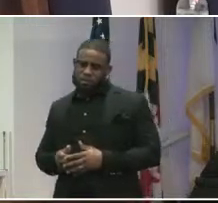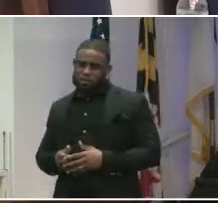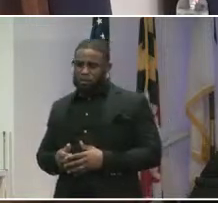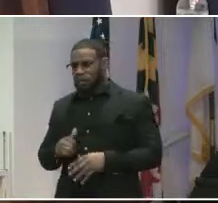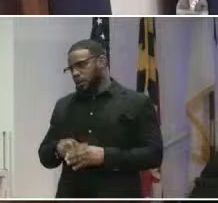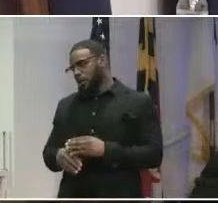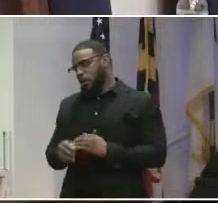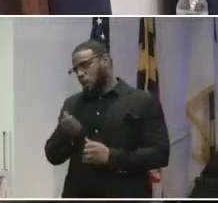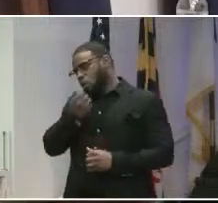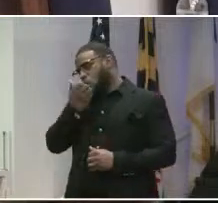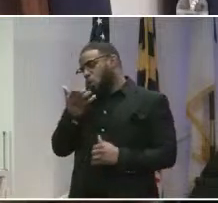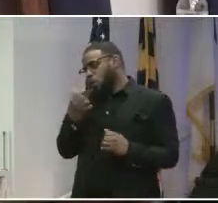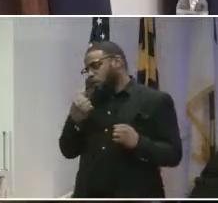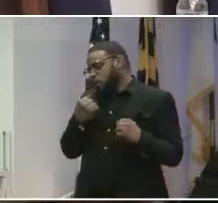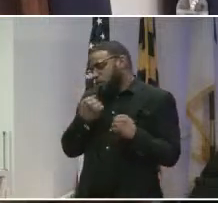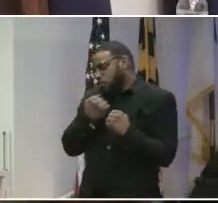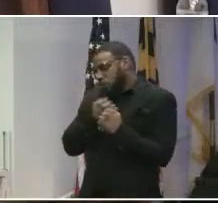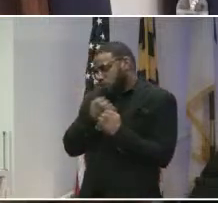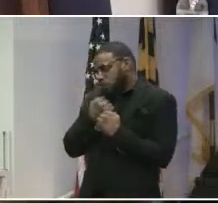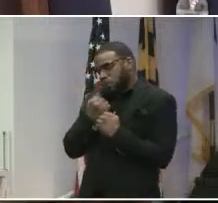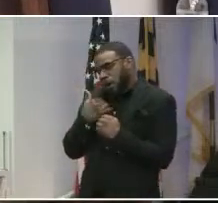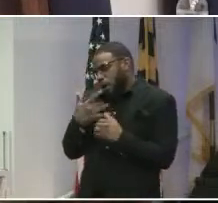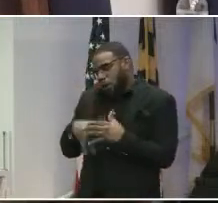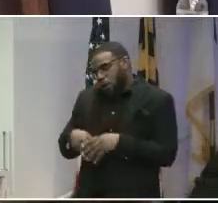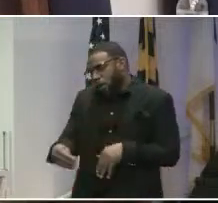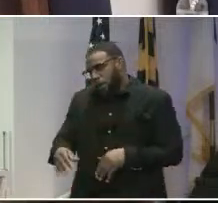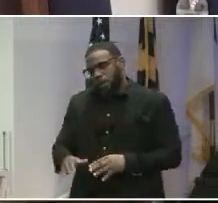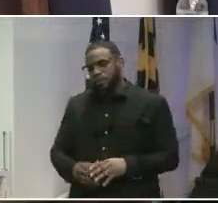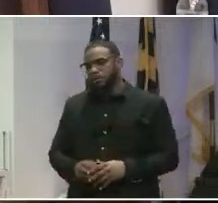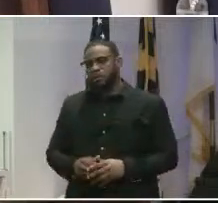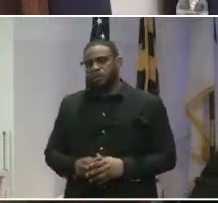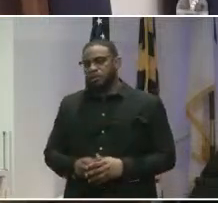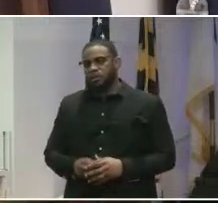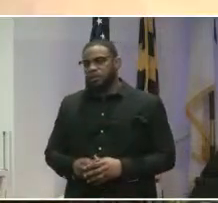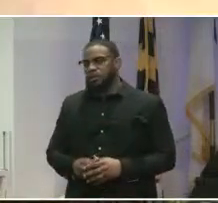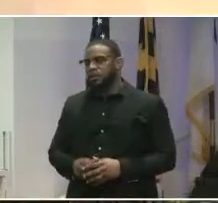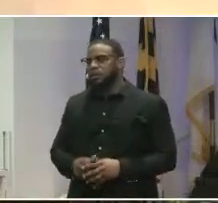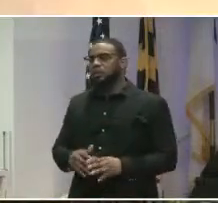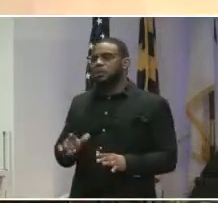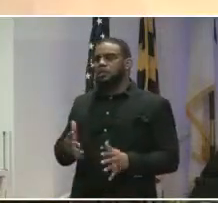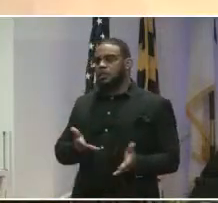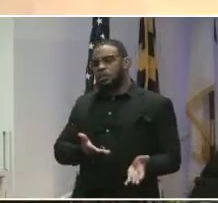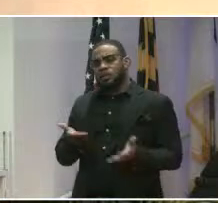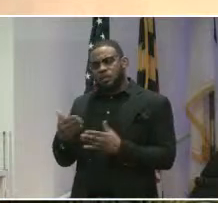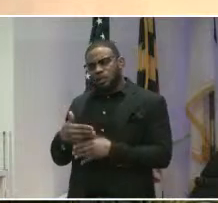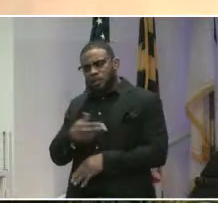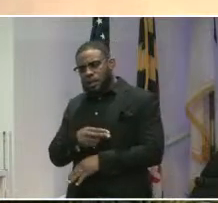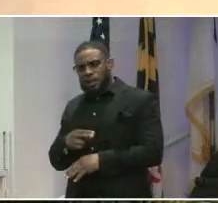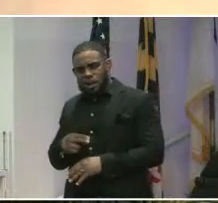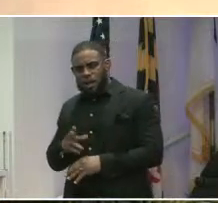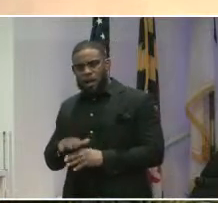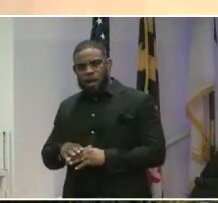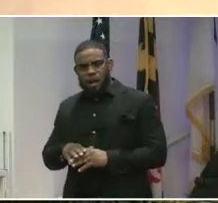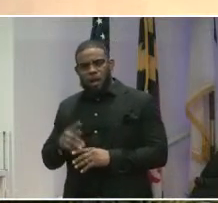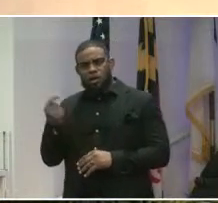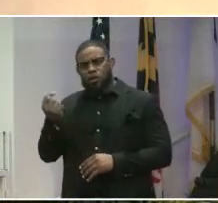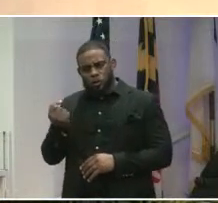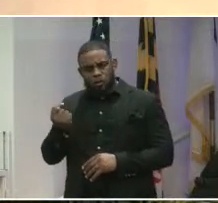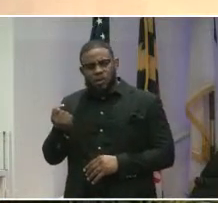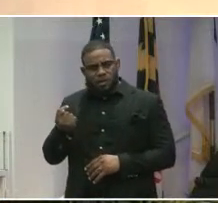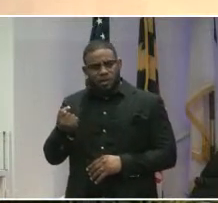In the warmness, I didn't want to come out. And they took her into the hospital on a